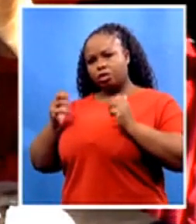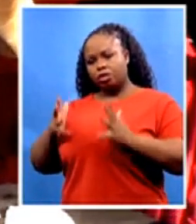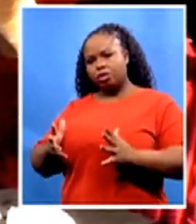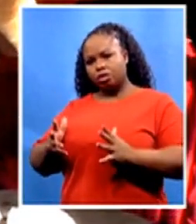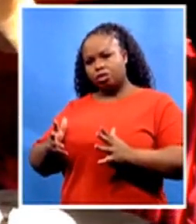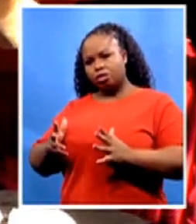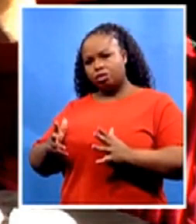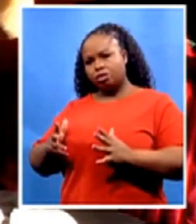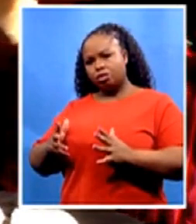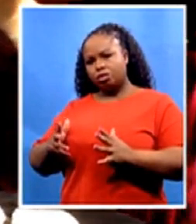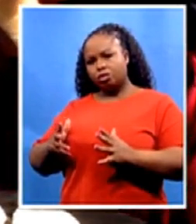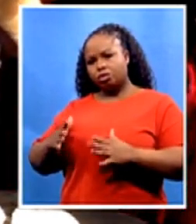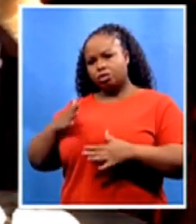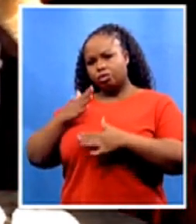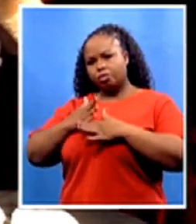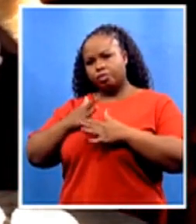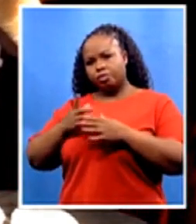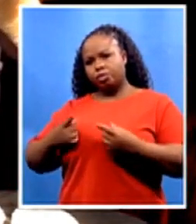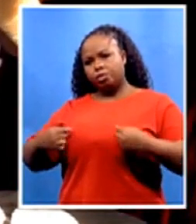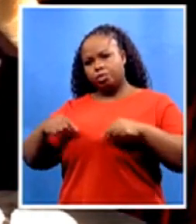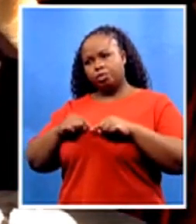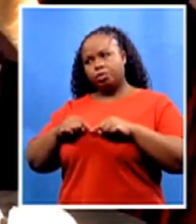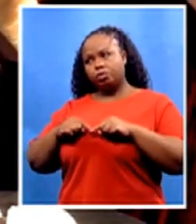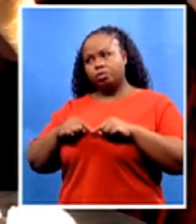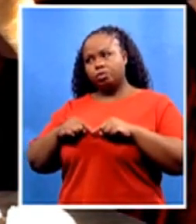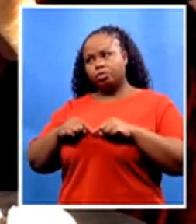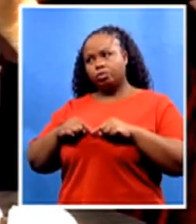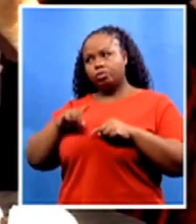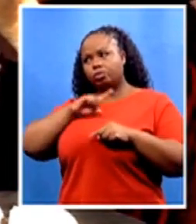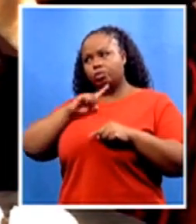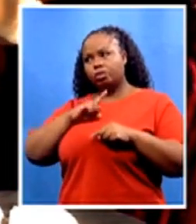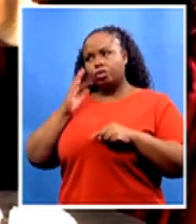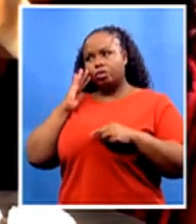impilo zethu noma sesigqokile into zethu siyasaba ngoba